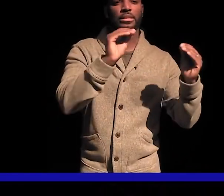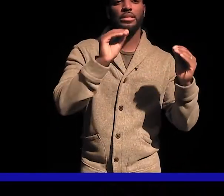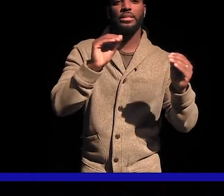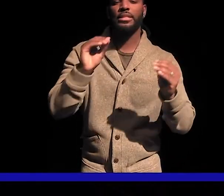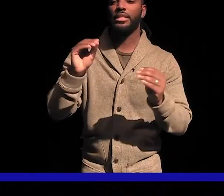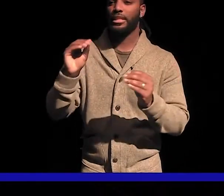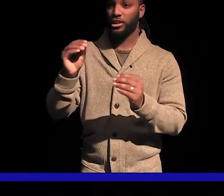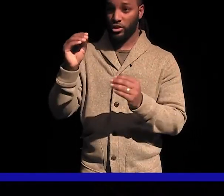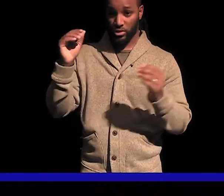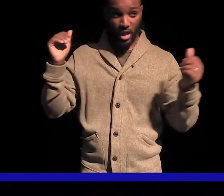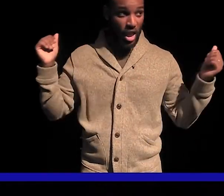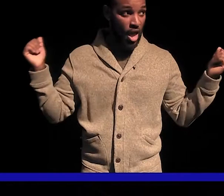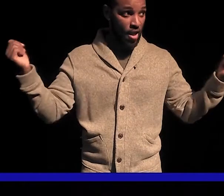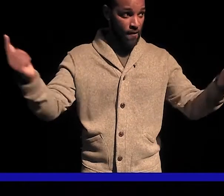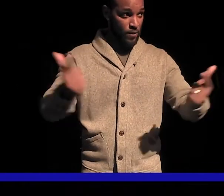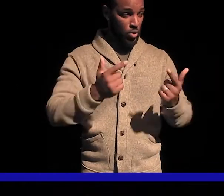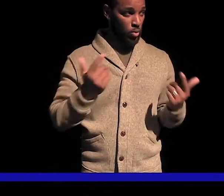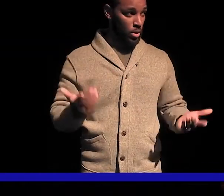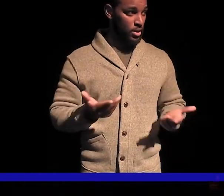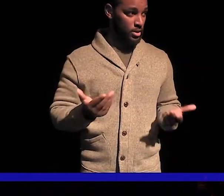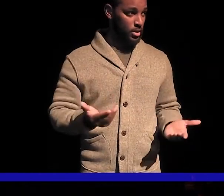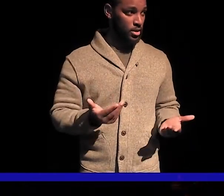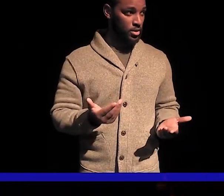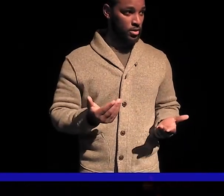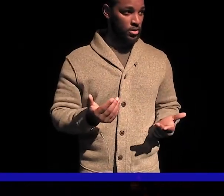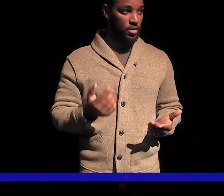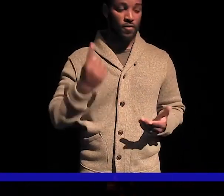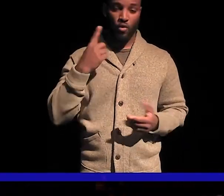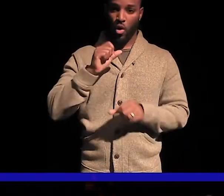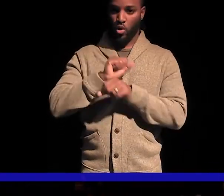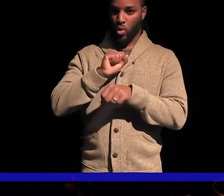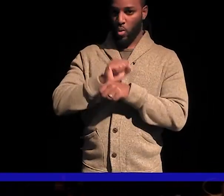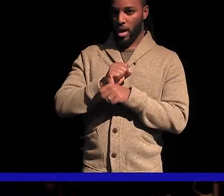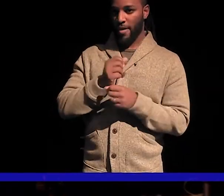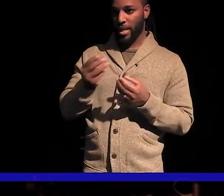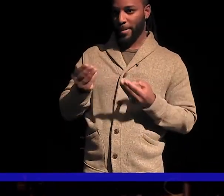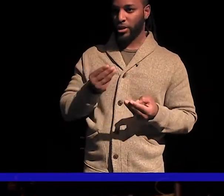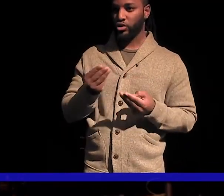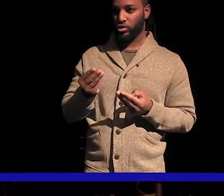is each and every one of us, for the work of the ministry.